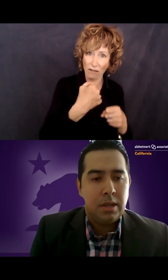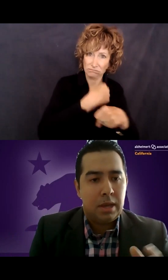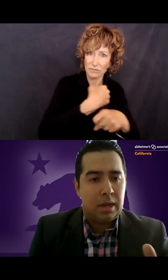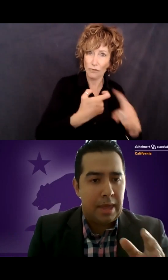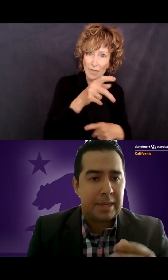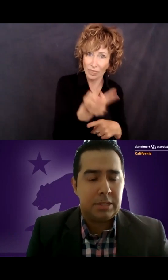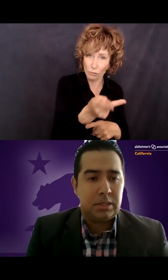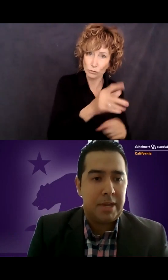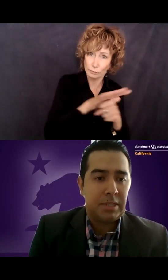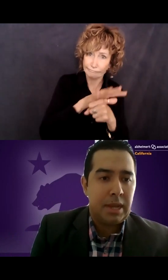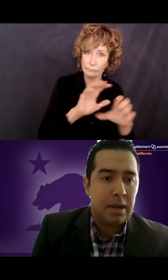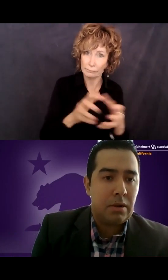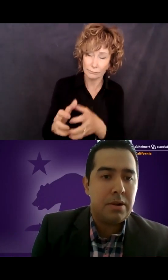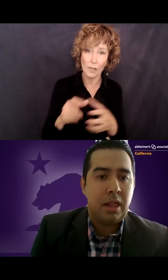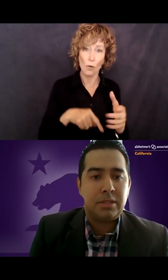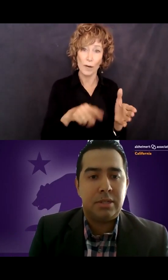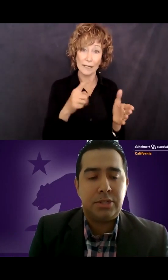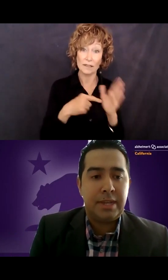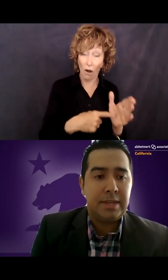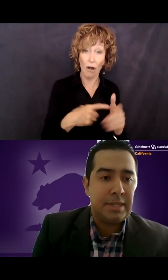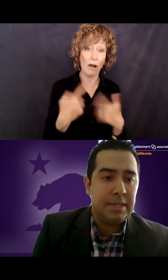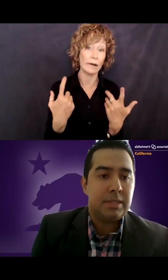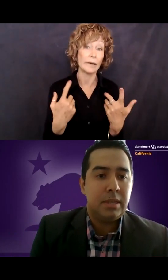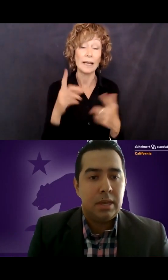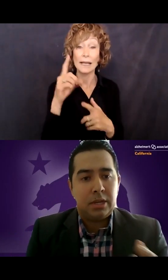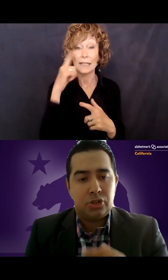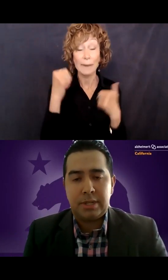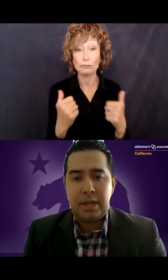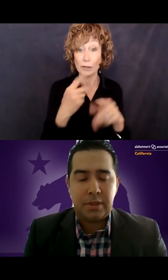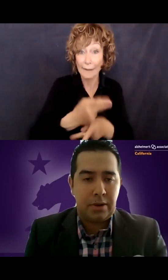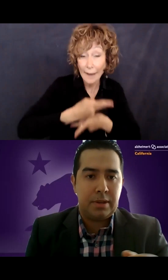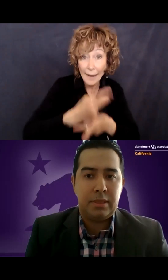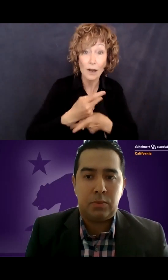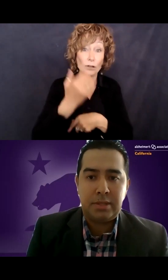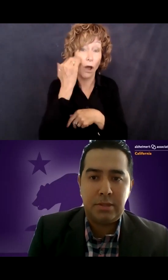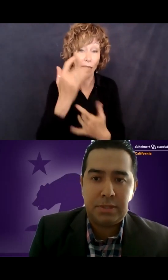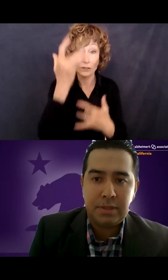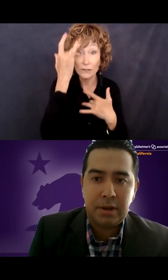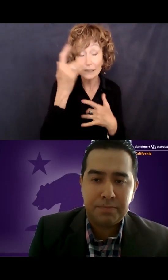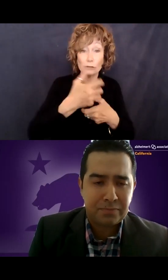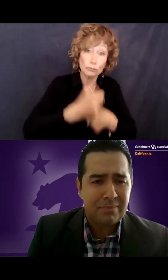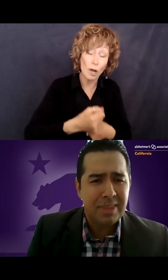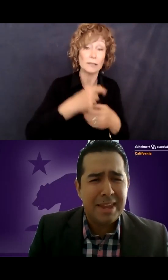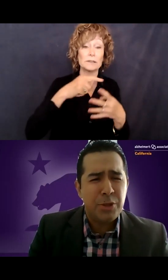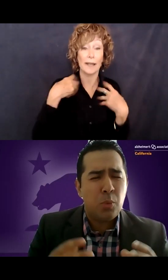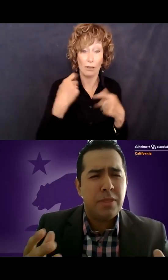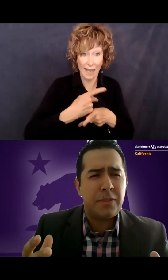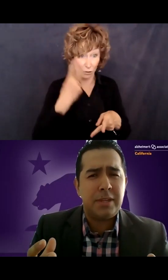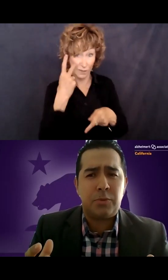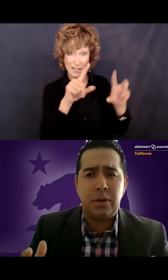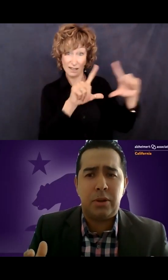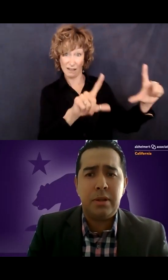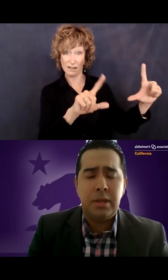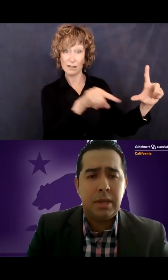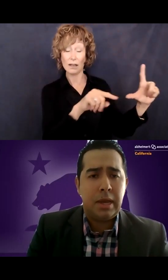on, access to dementia care, knowledge and understanding disease, trust in healthcare, and the rest you see there. And one of the things